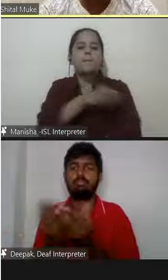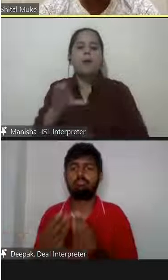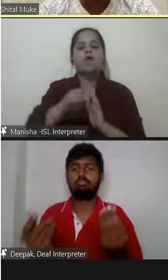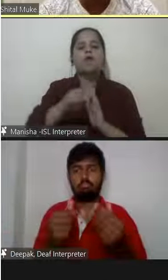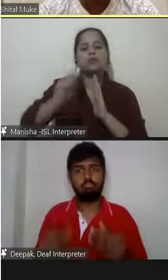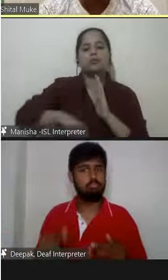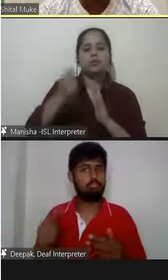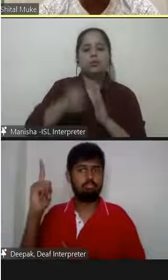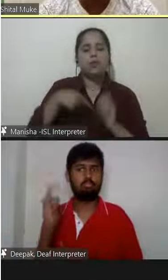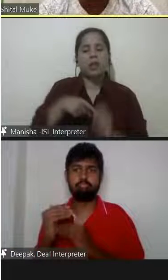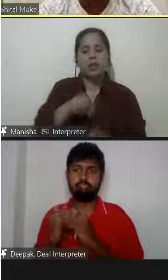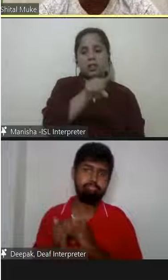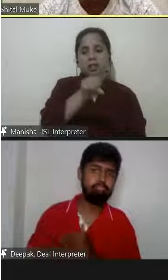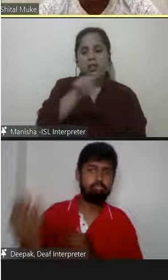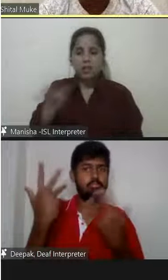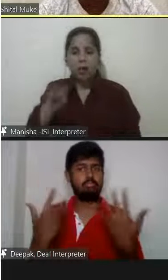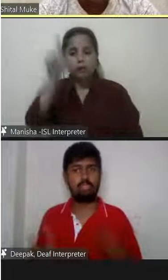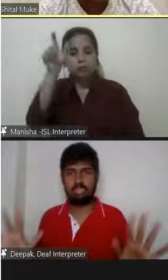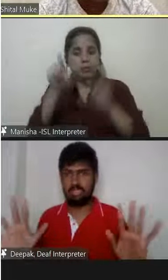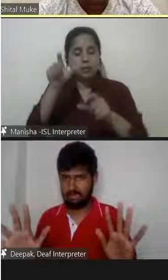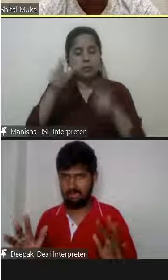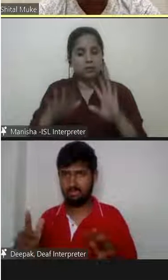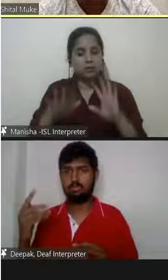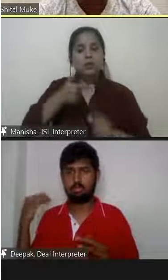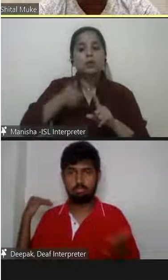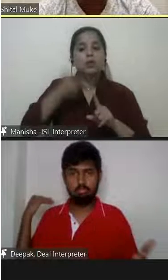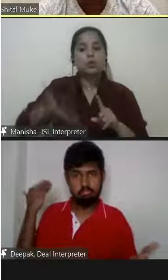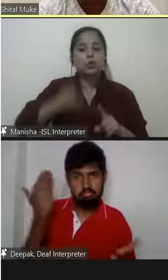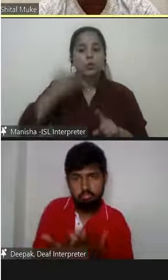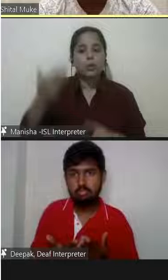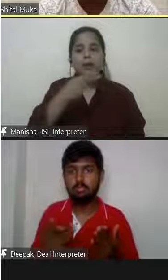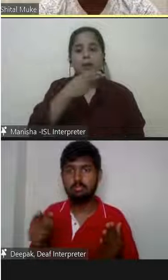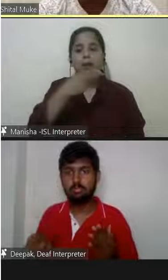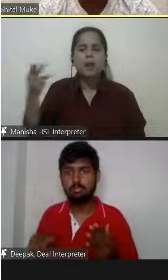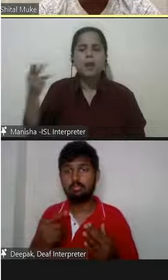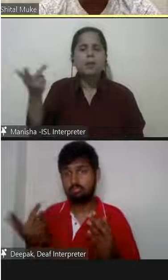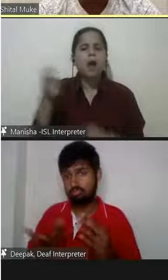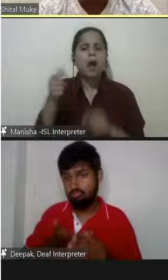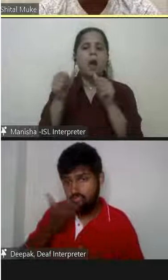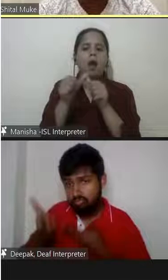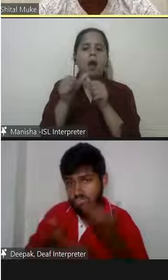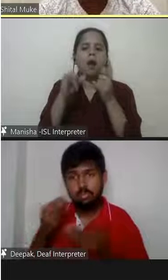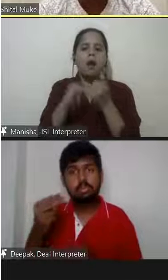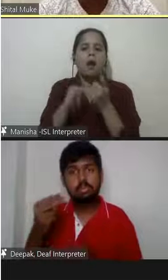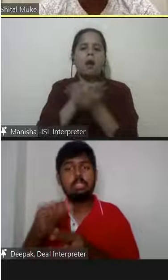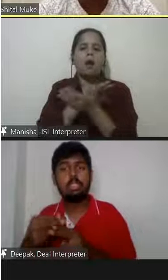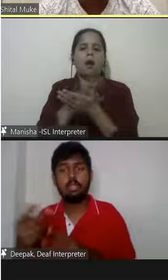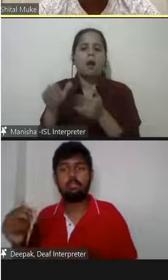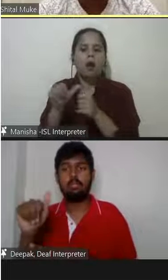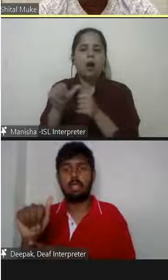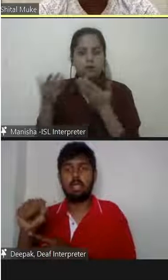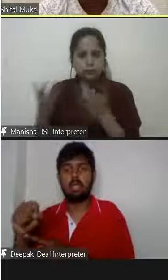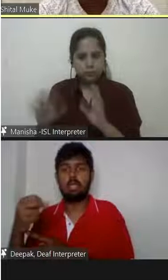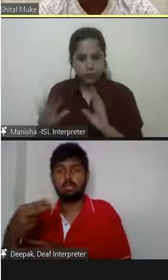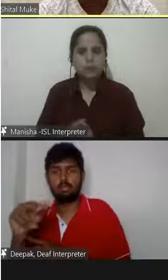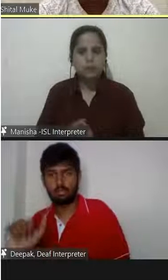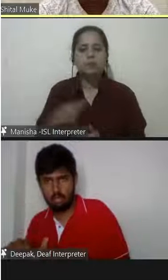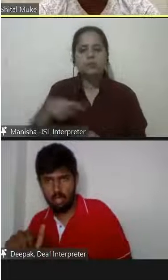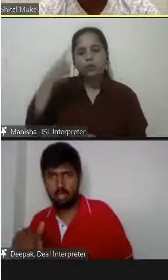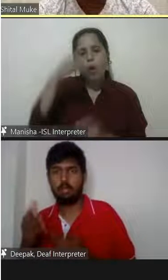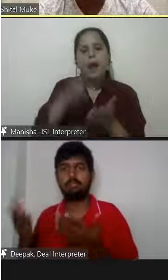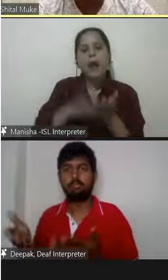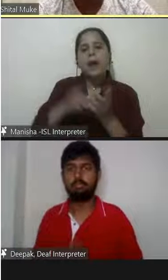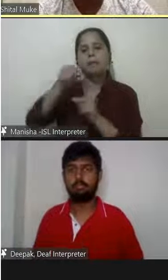trained the 1,000 non-specialist health workers called ASHA in Madhya Pradesh for again delivering the psychological treatment for the